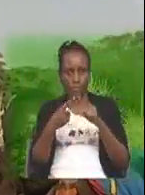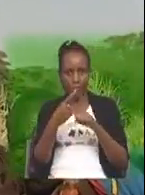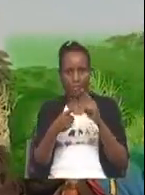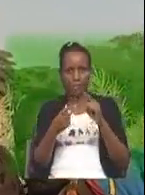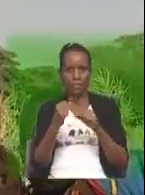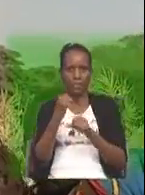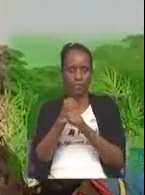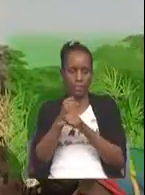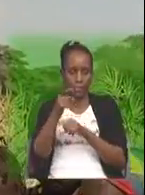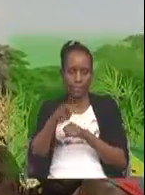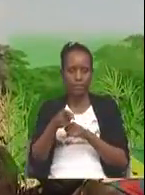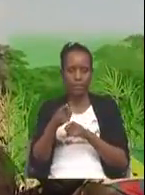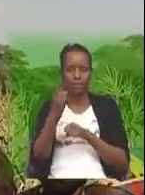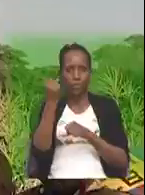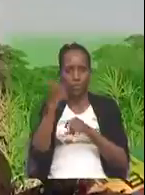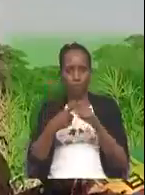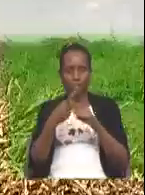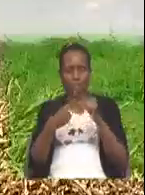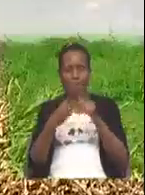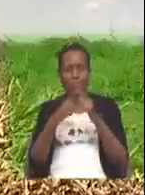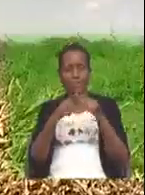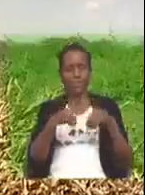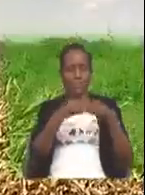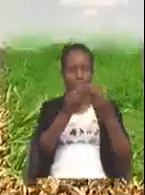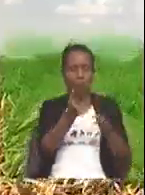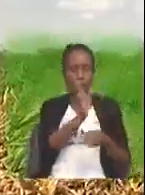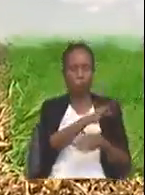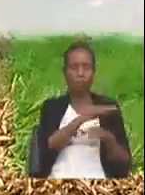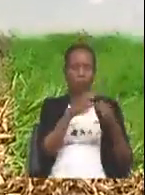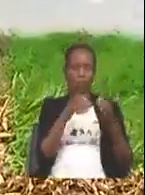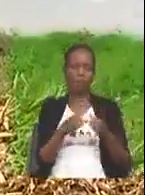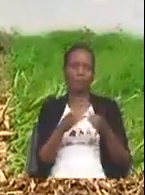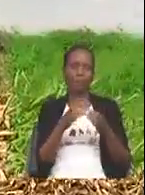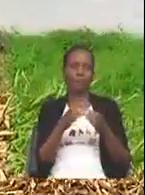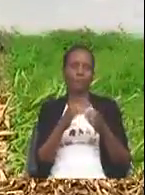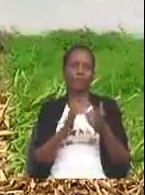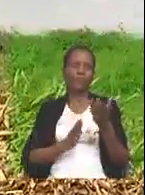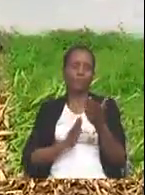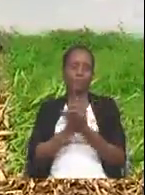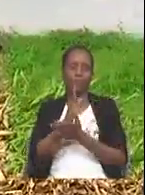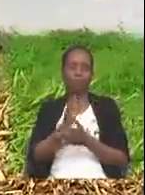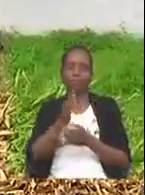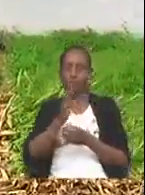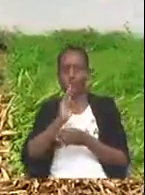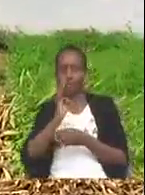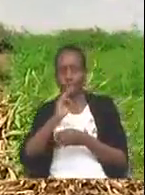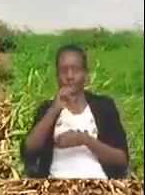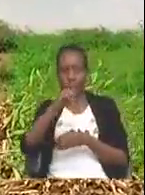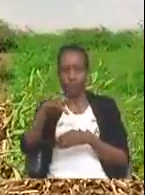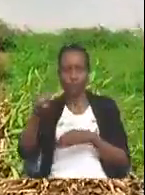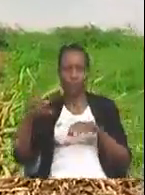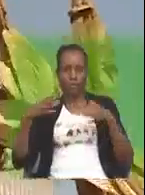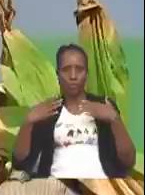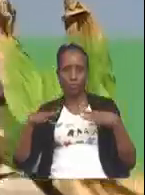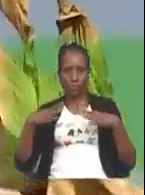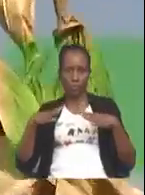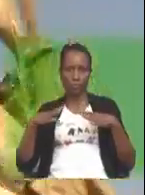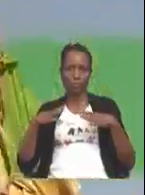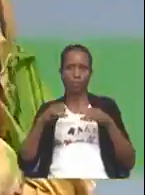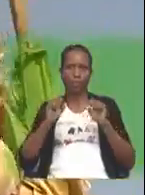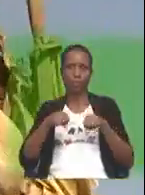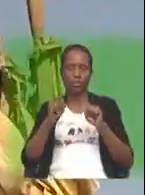able to do this scheme within 5 years, and they handed over the community. Through irrigation, it is possible for the people of Turkana